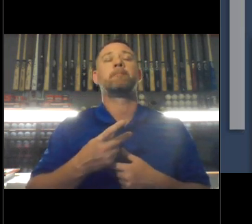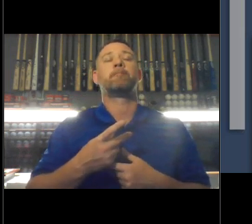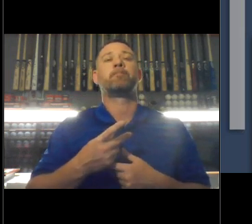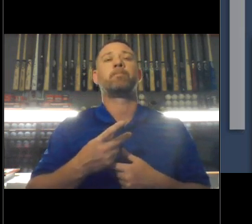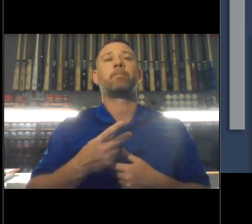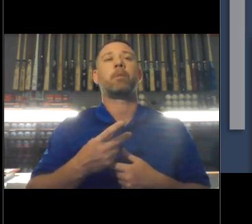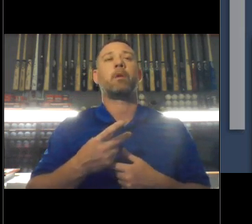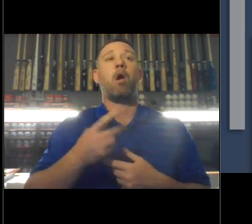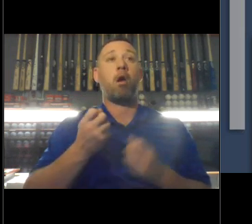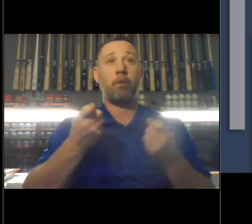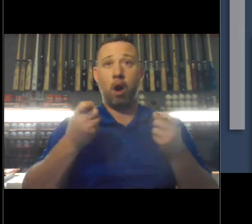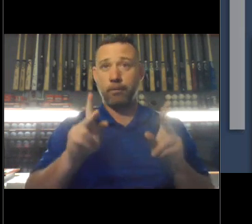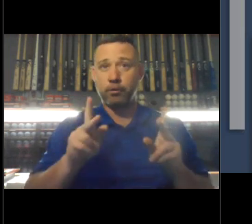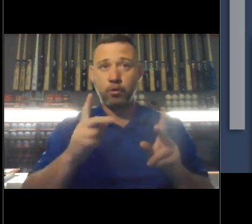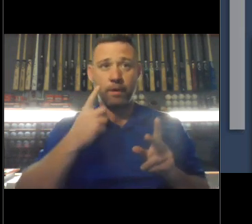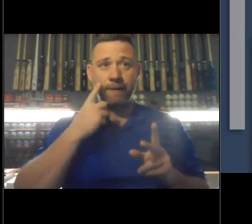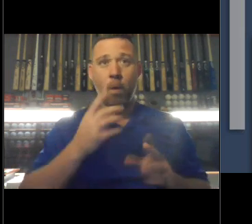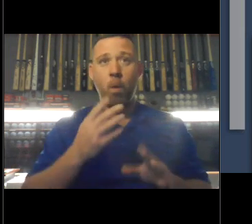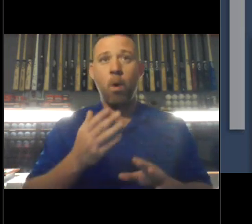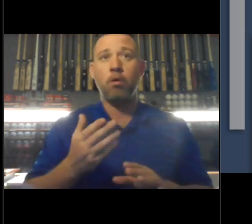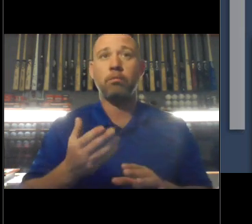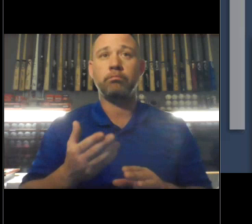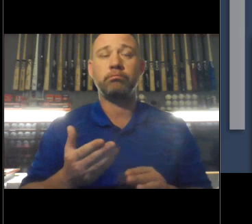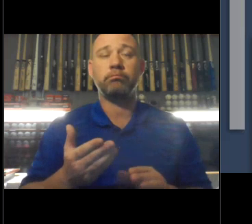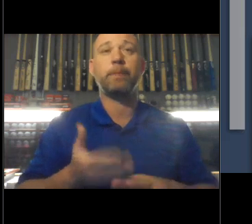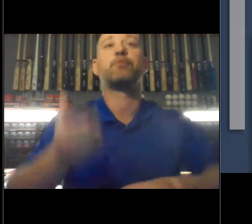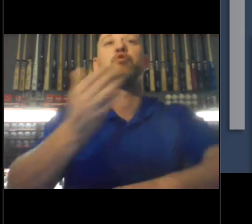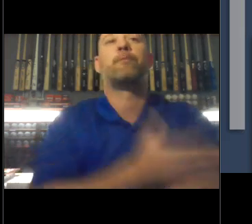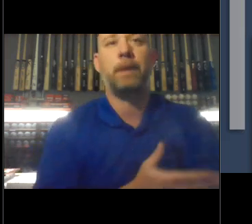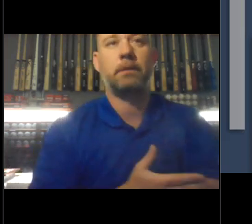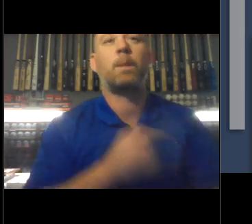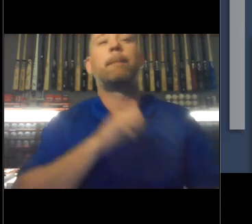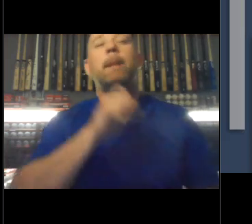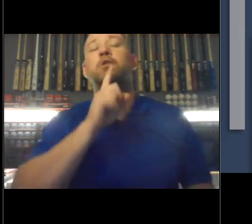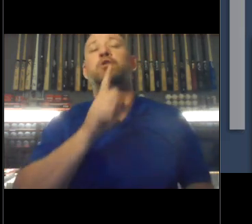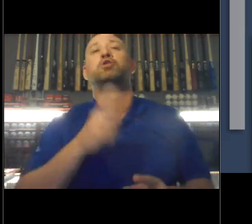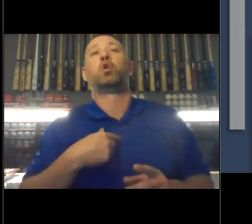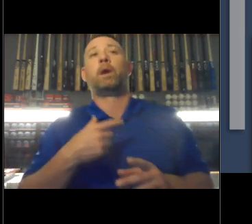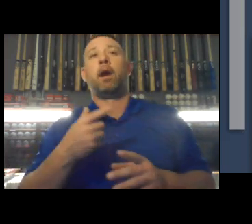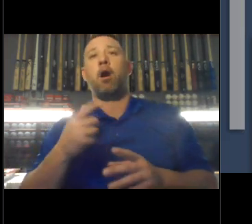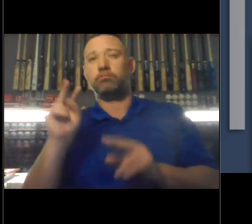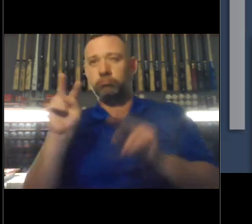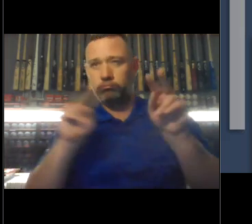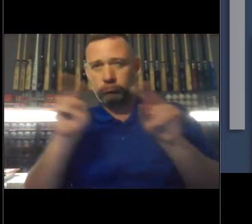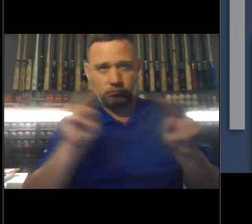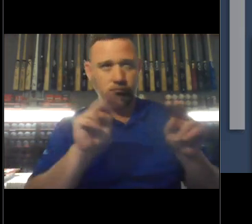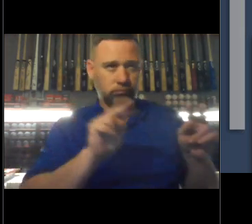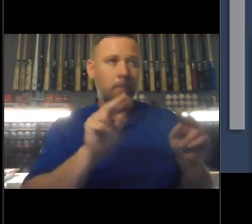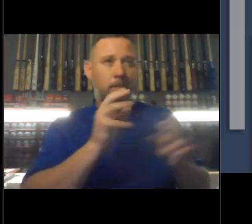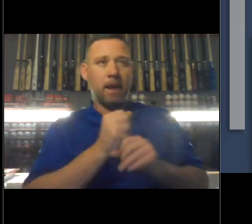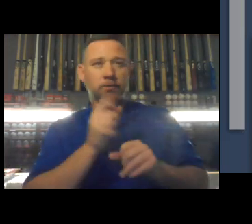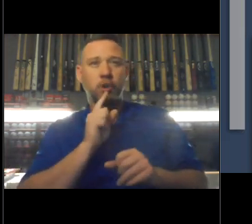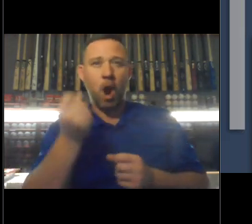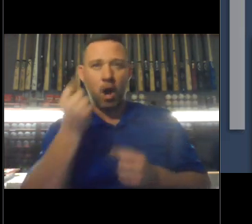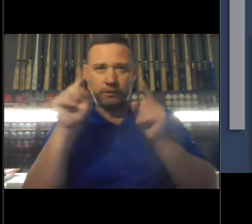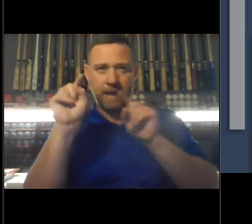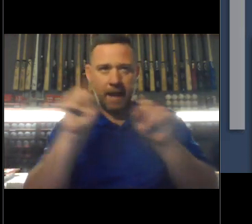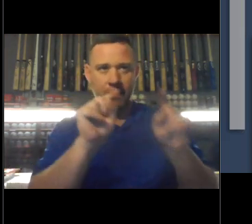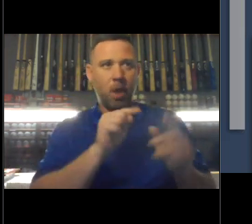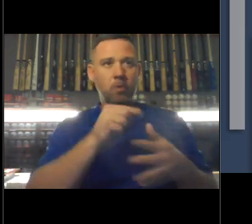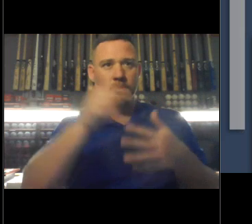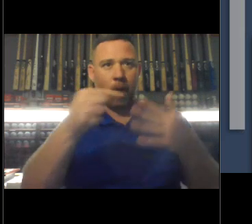Are there opportunities for improvement? And we need to make sure that we're capturing those pieces. And I